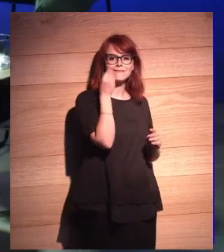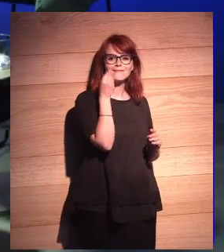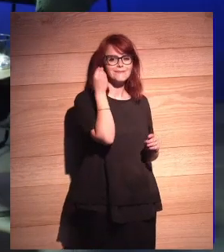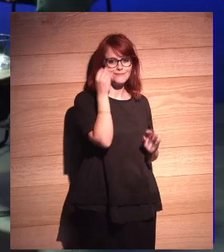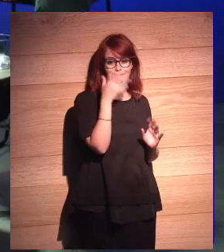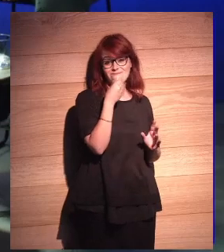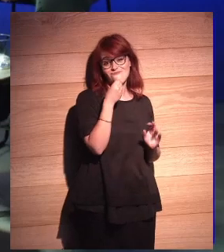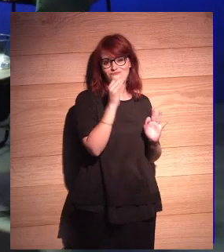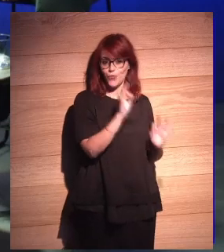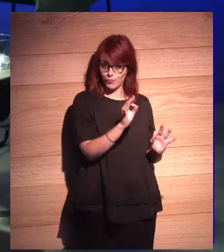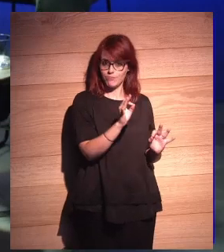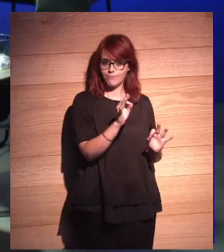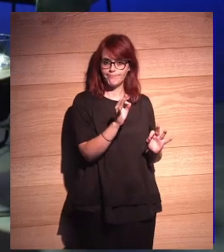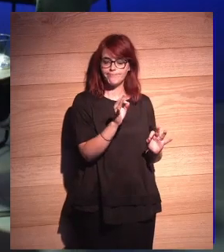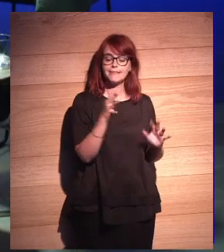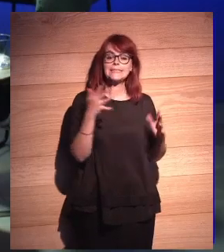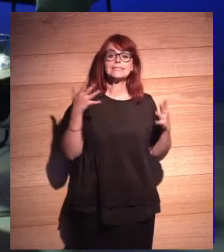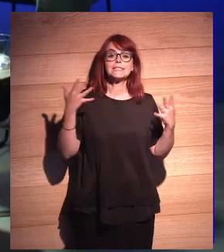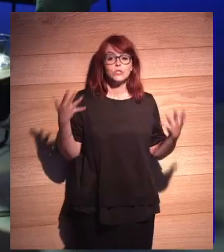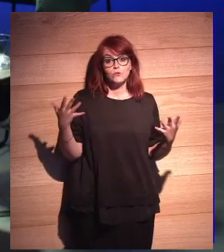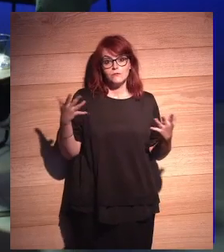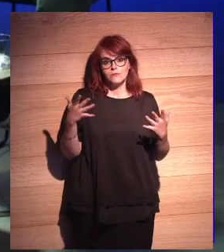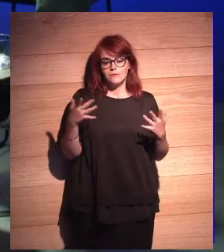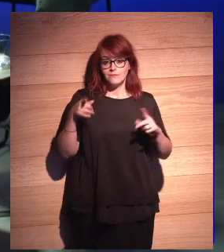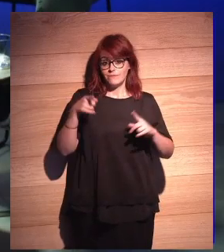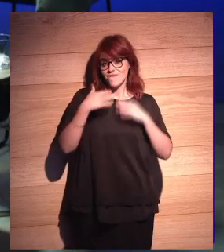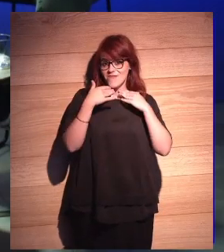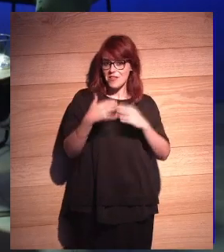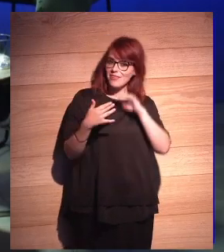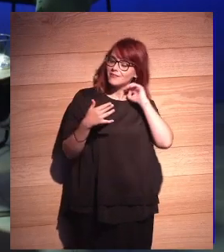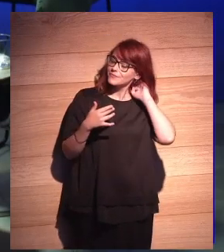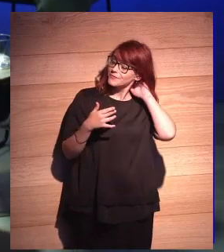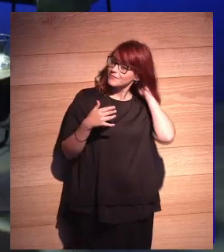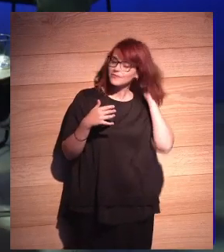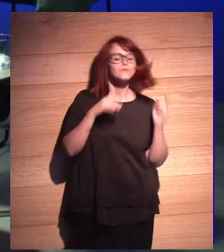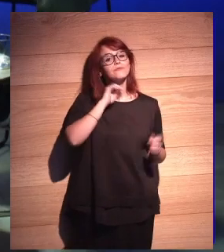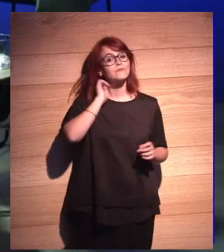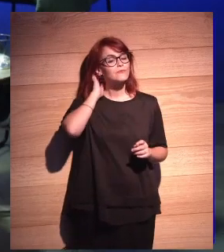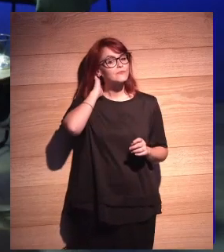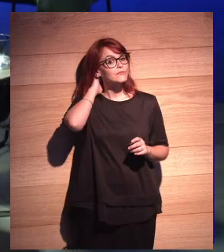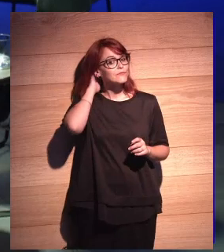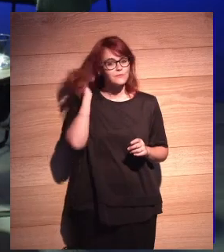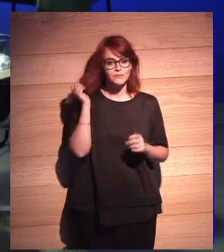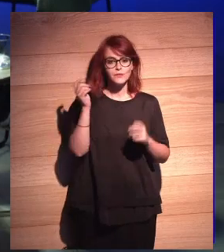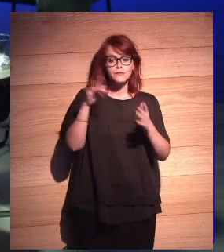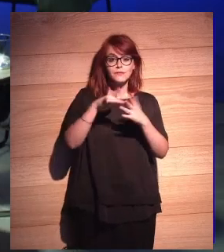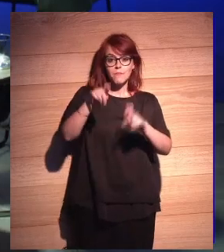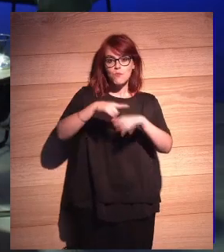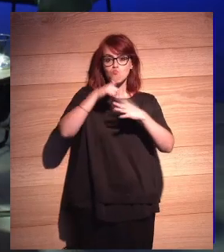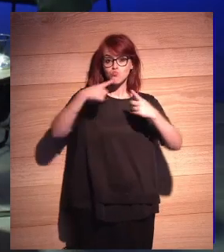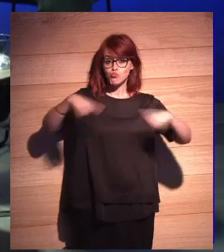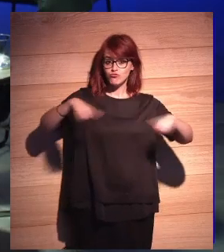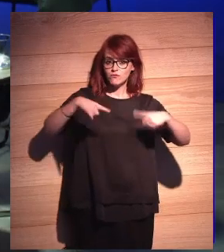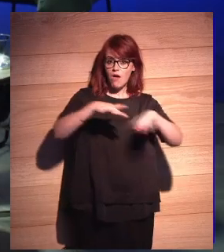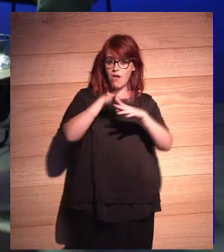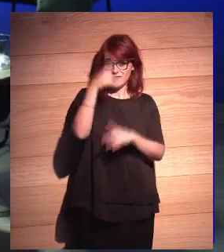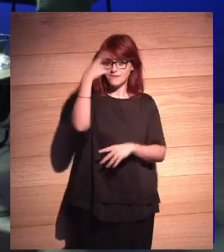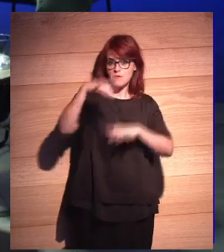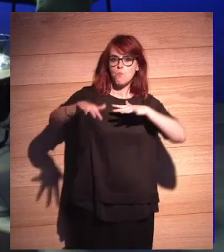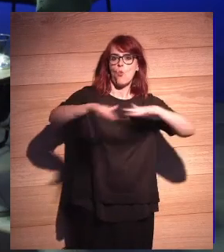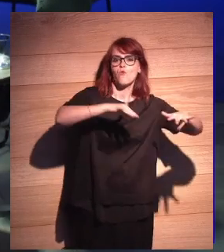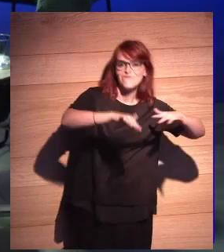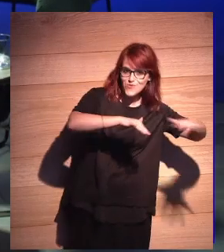experience that translated this experience into an aesthetic experience. And this was one of the drivers. But as a musician, and taking